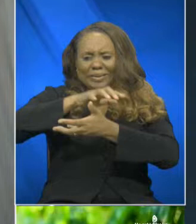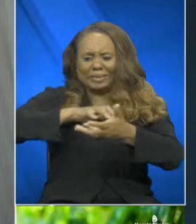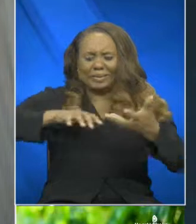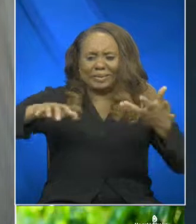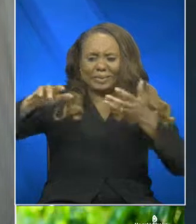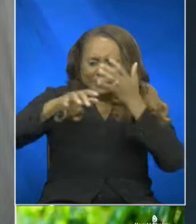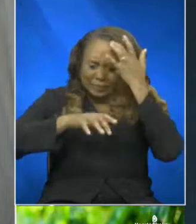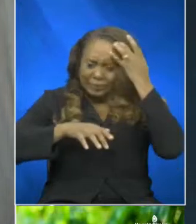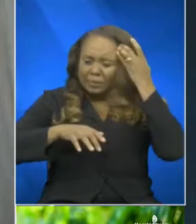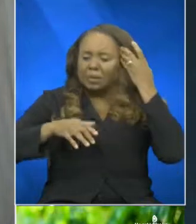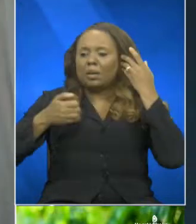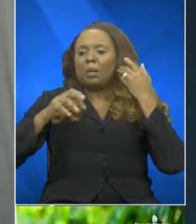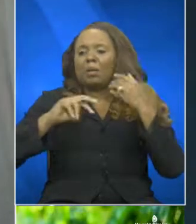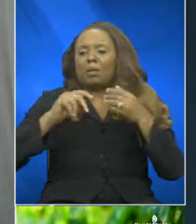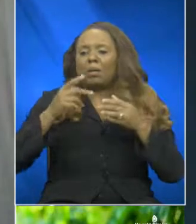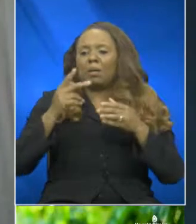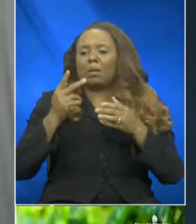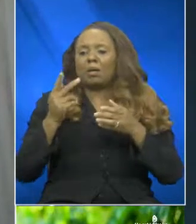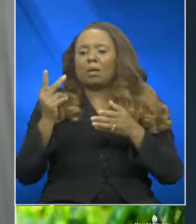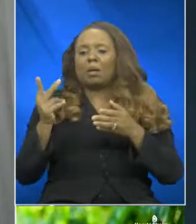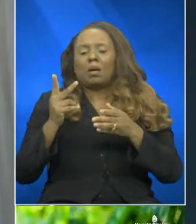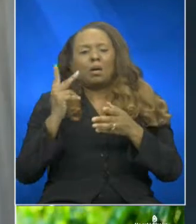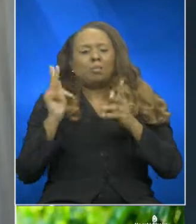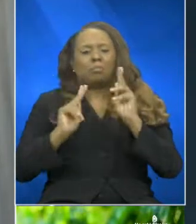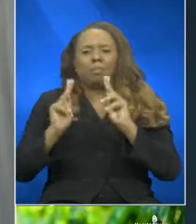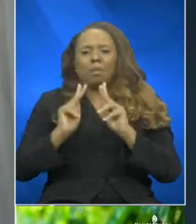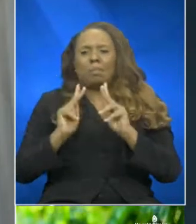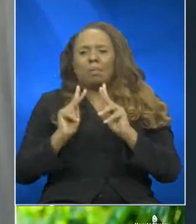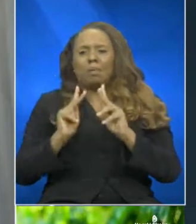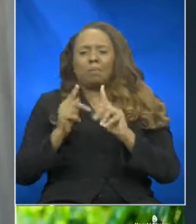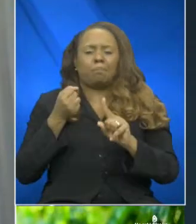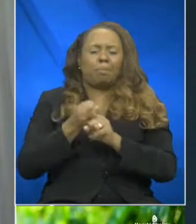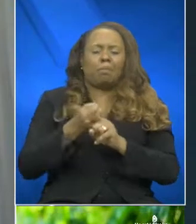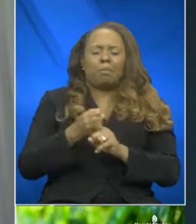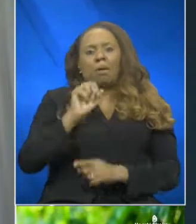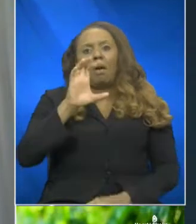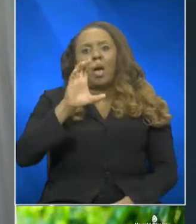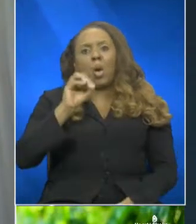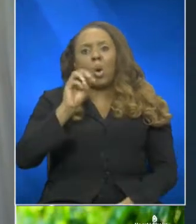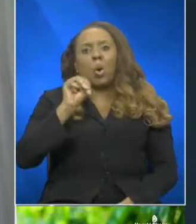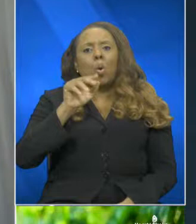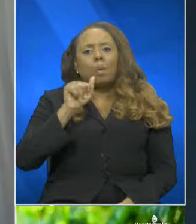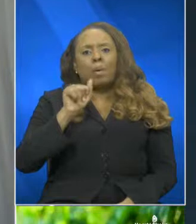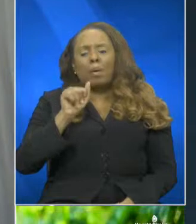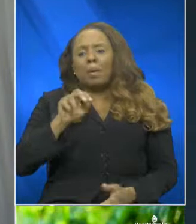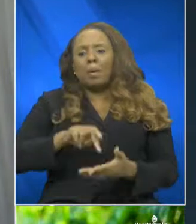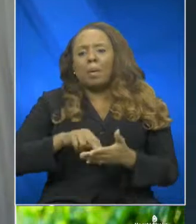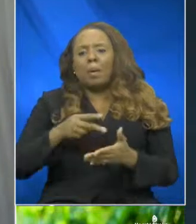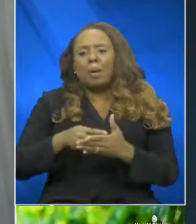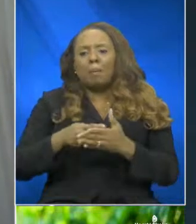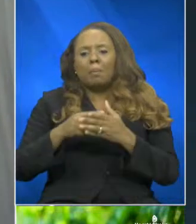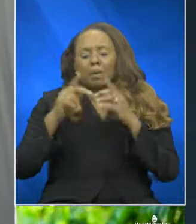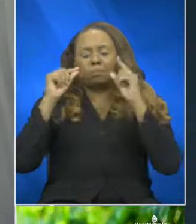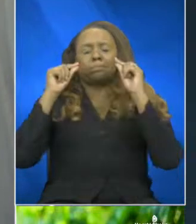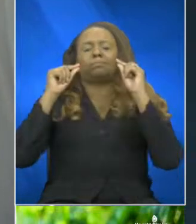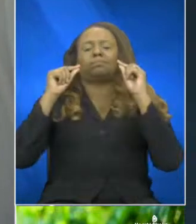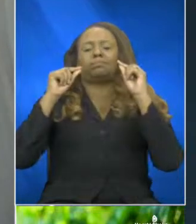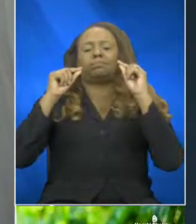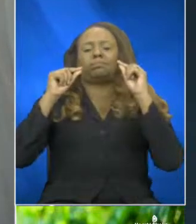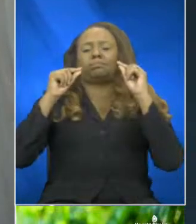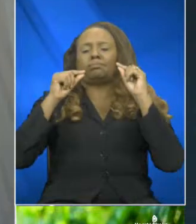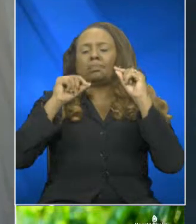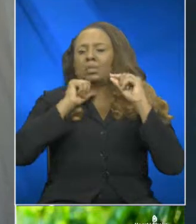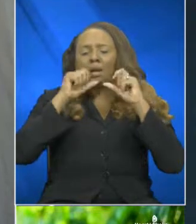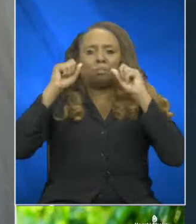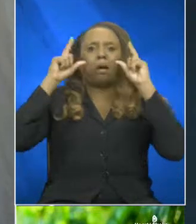death, which leads us again to reiterate time and fast, because strokes kill. I know